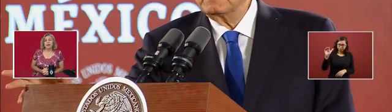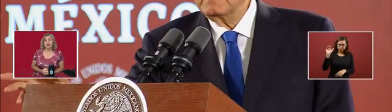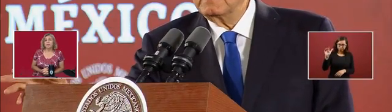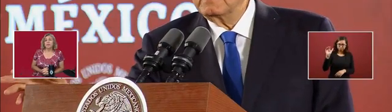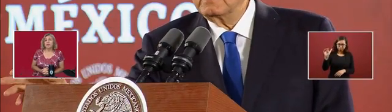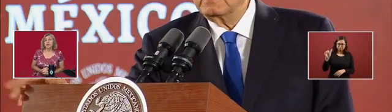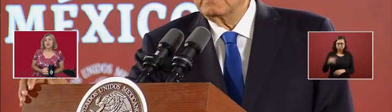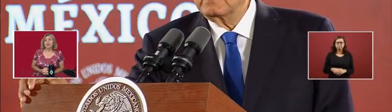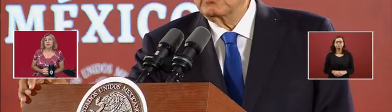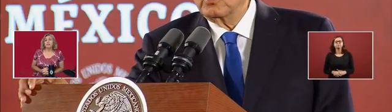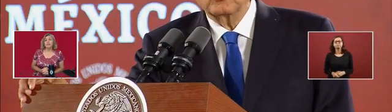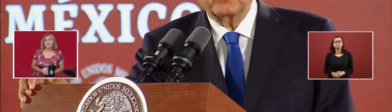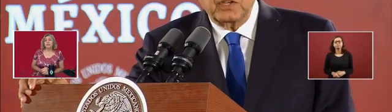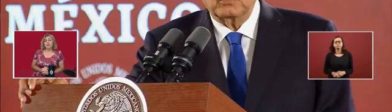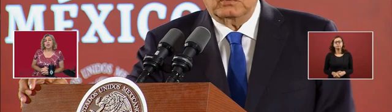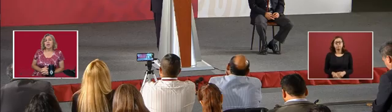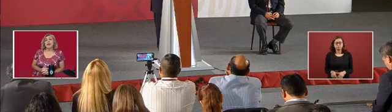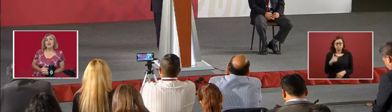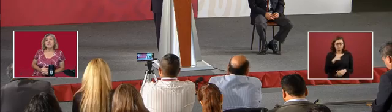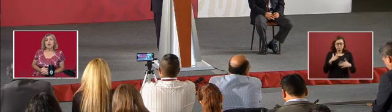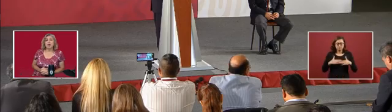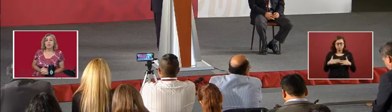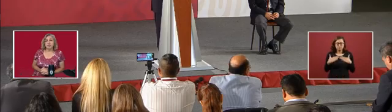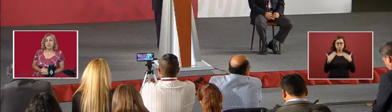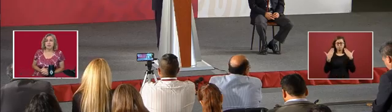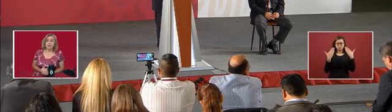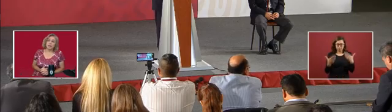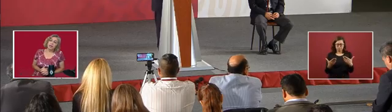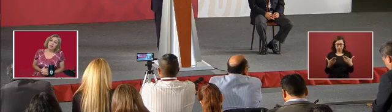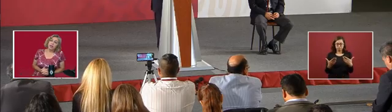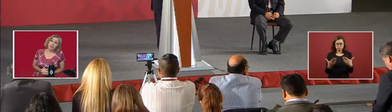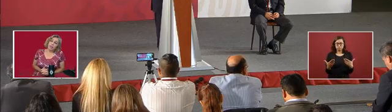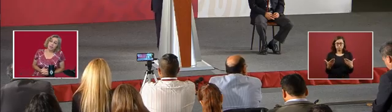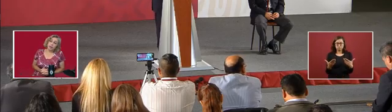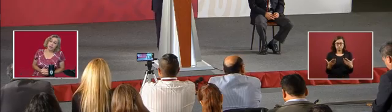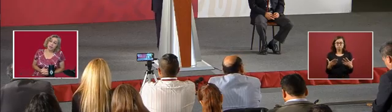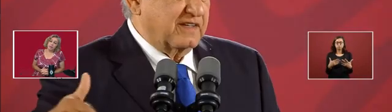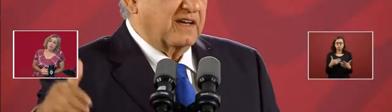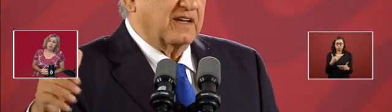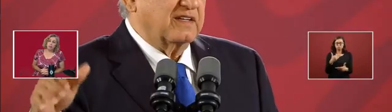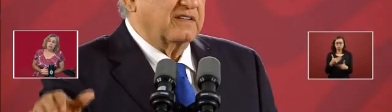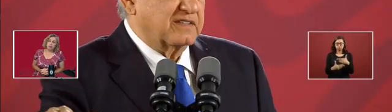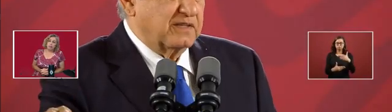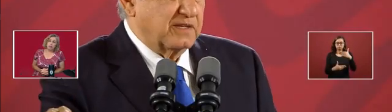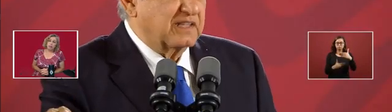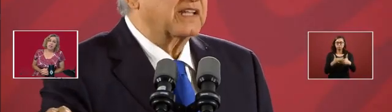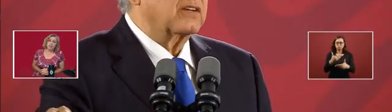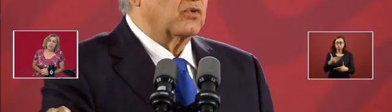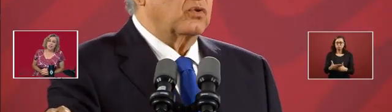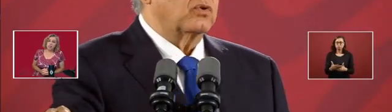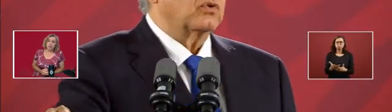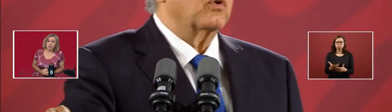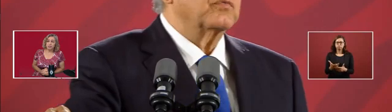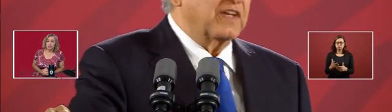regarding the actions of the judge Juan Samuel Ramos, who was implicated in the case of